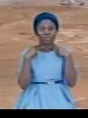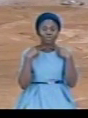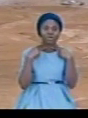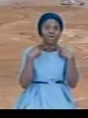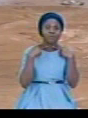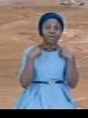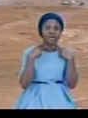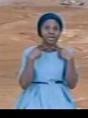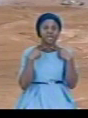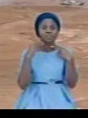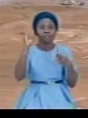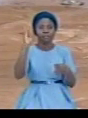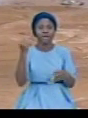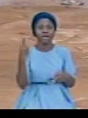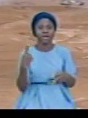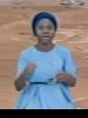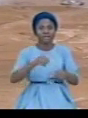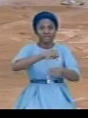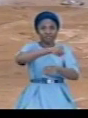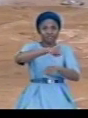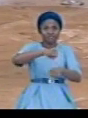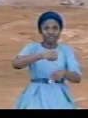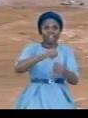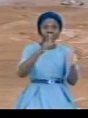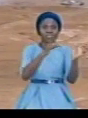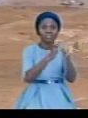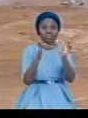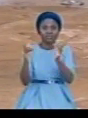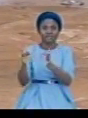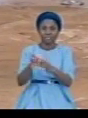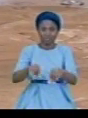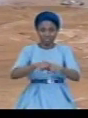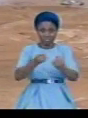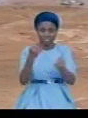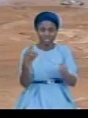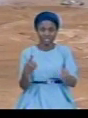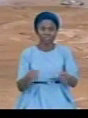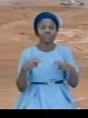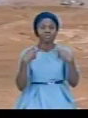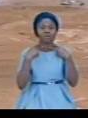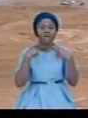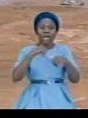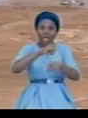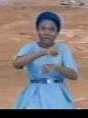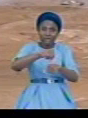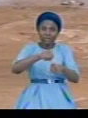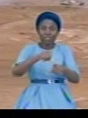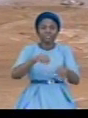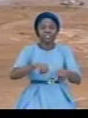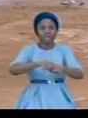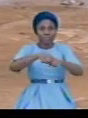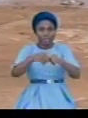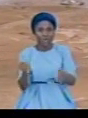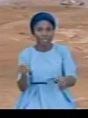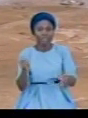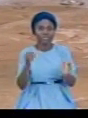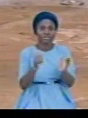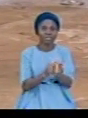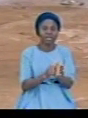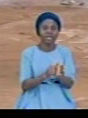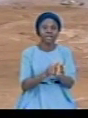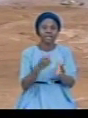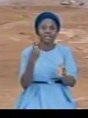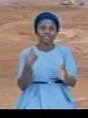yoke. By the anointing, Jesus breaks the yoke. Anointing breaks